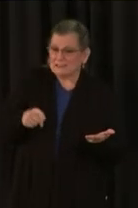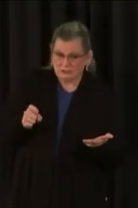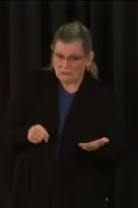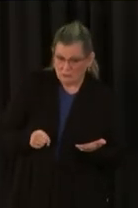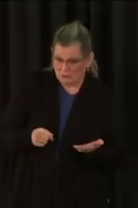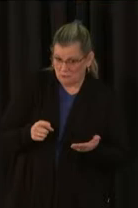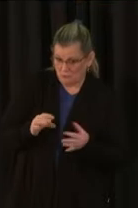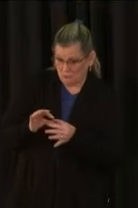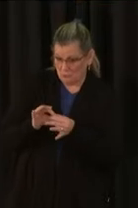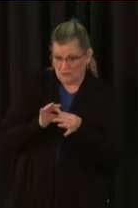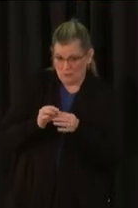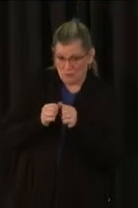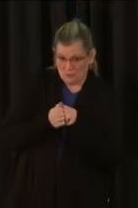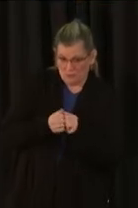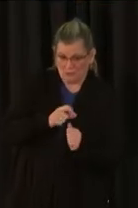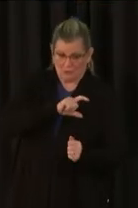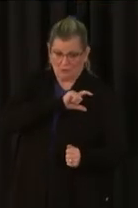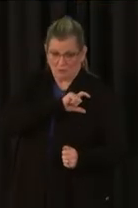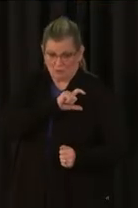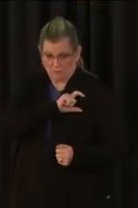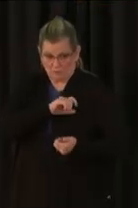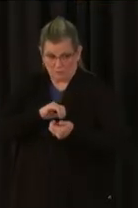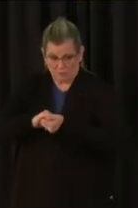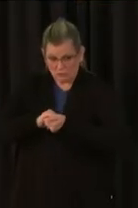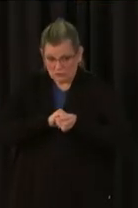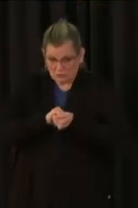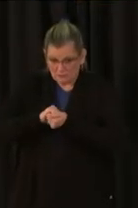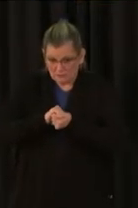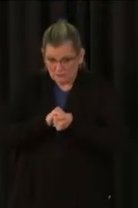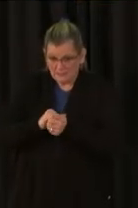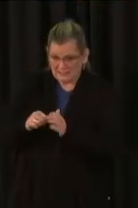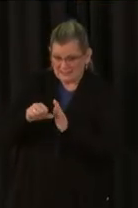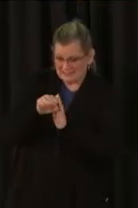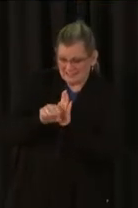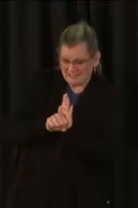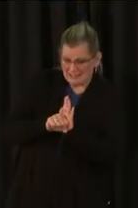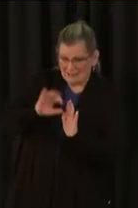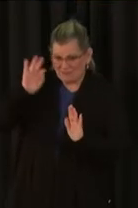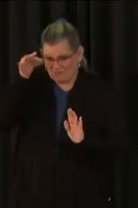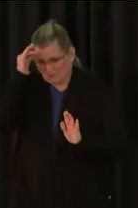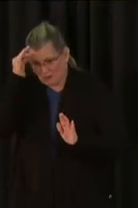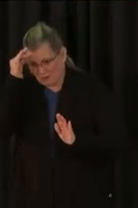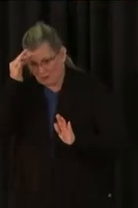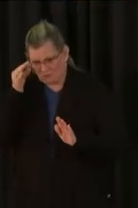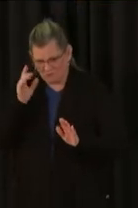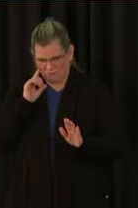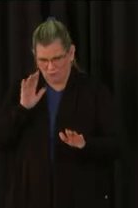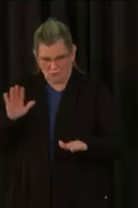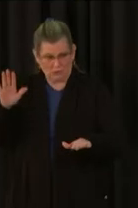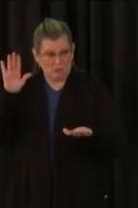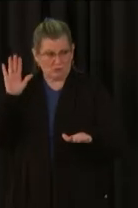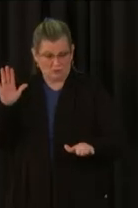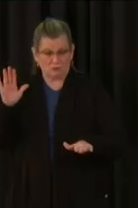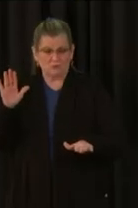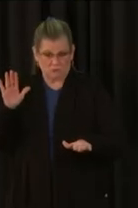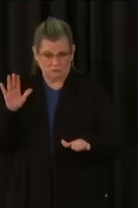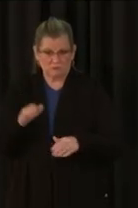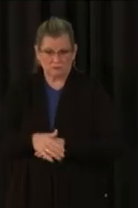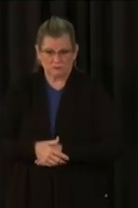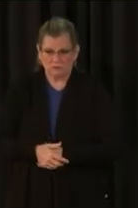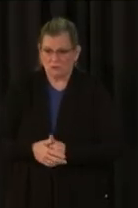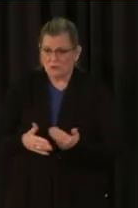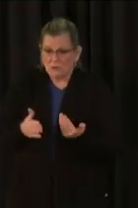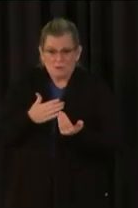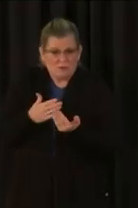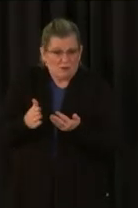partners, both local and state and federal, in order to protect both life and property in the District of Columbia, regardless